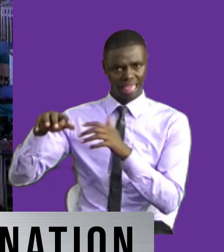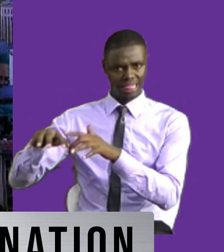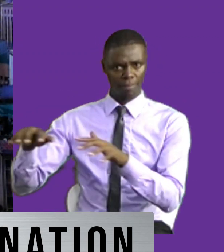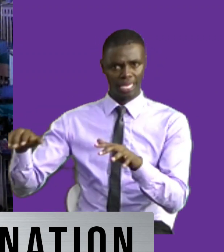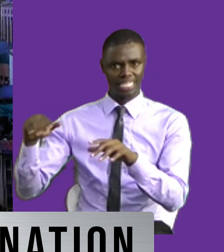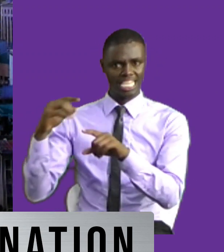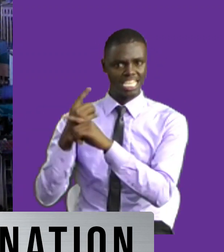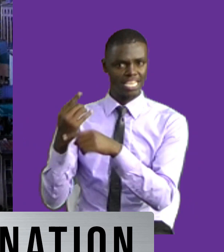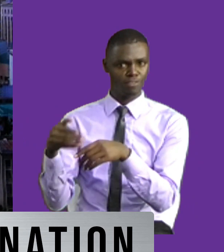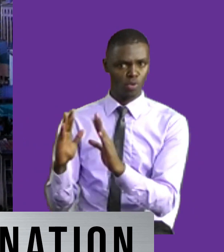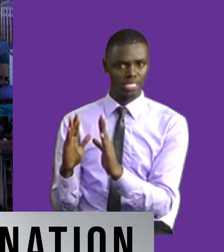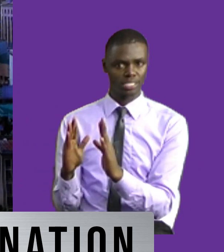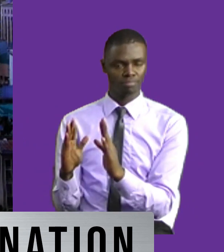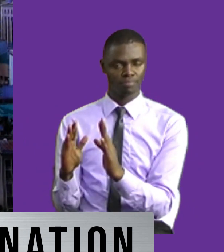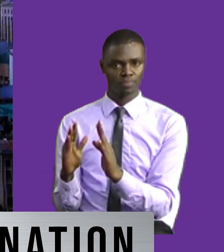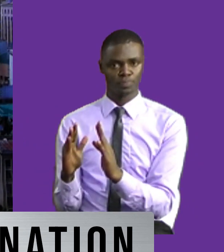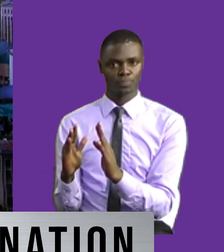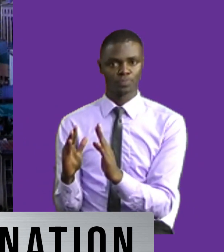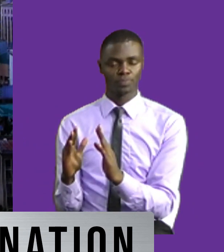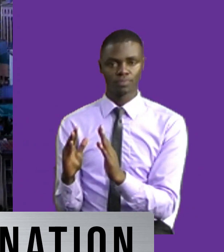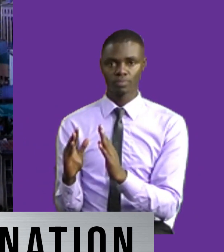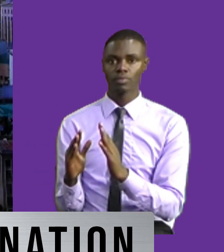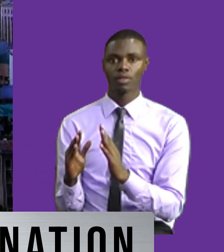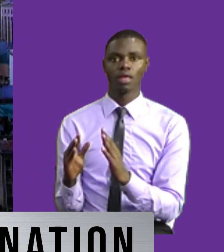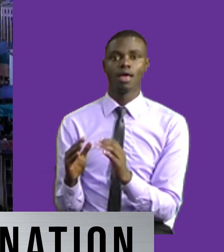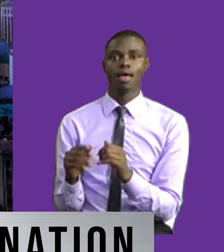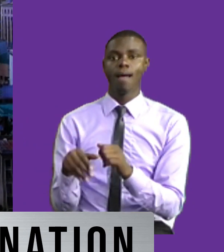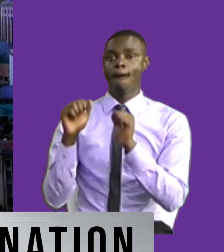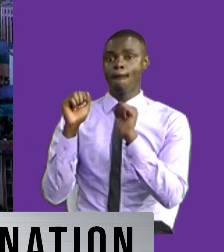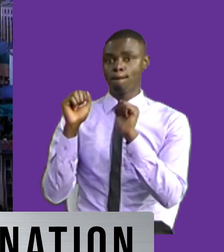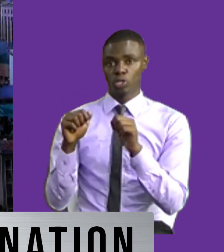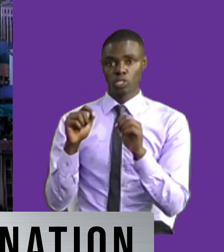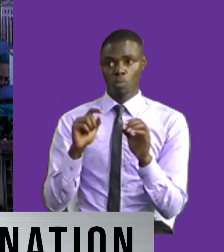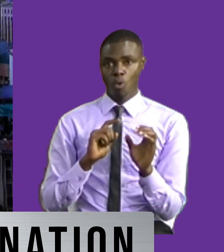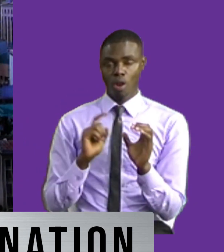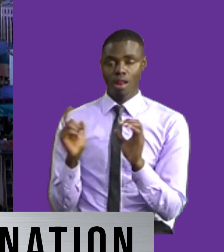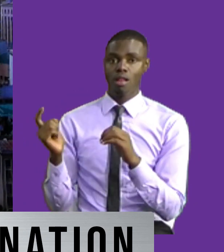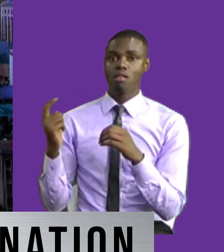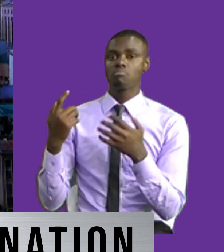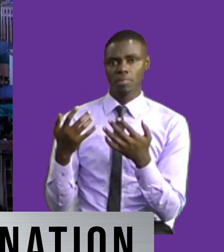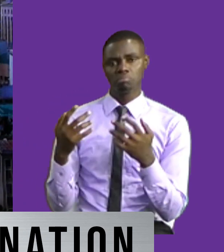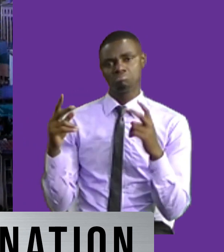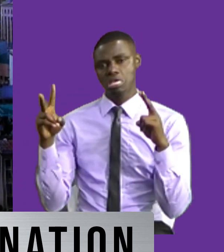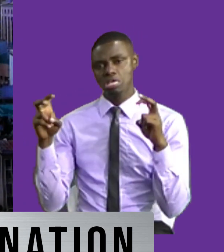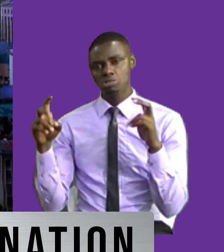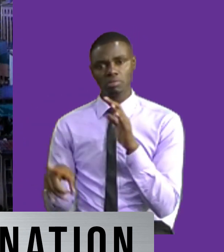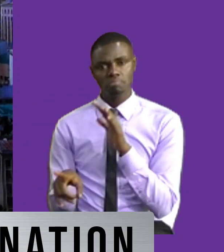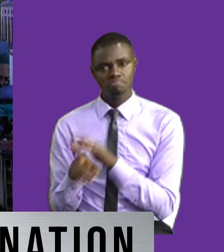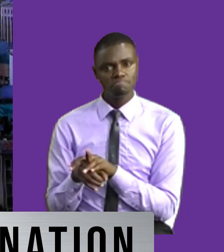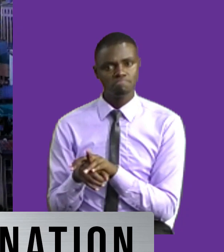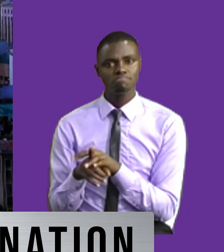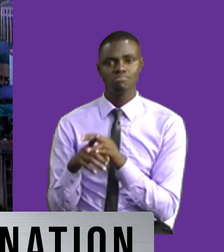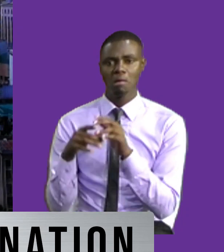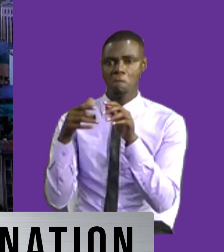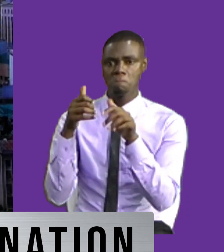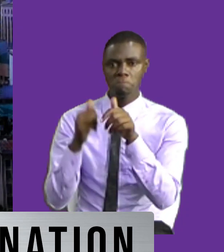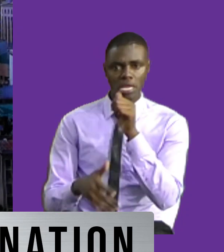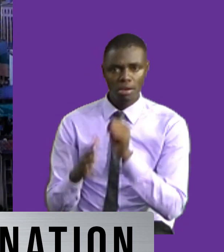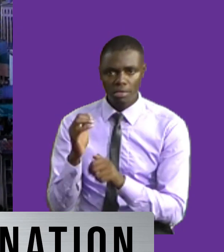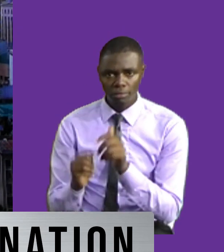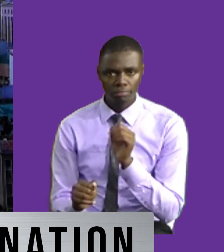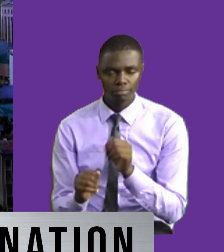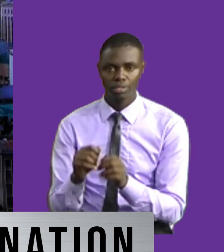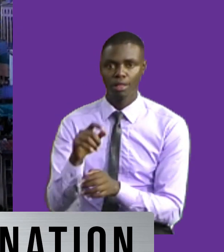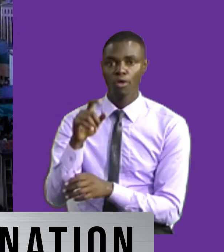in different ways. We can come in issues like if it is milk,